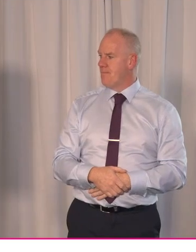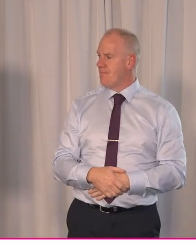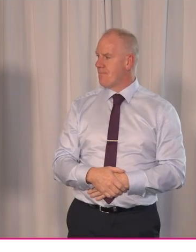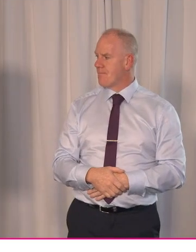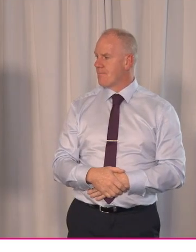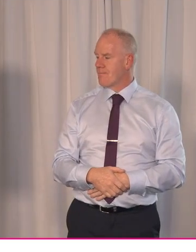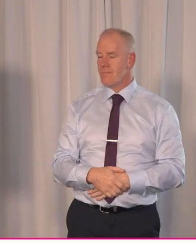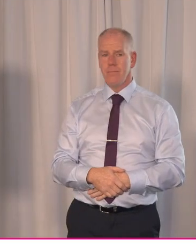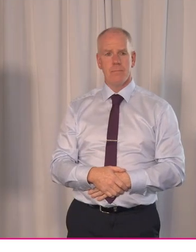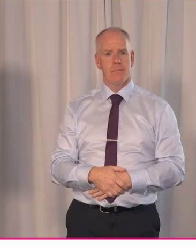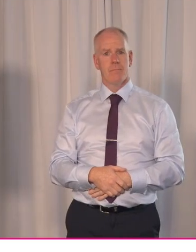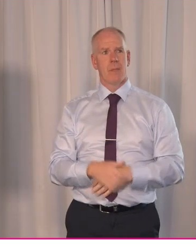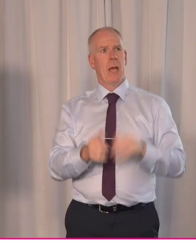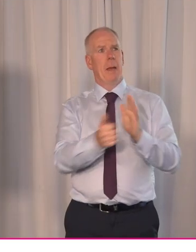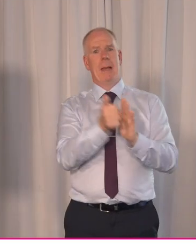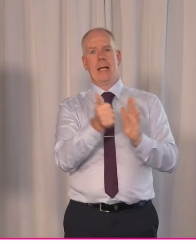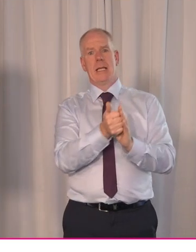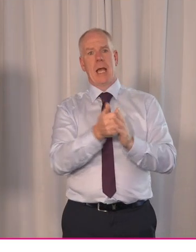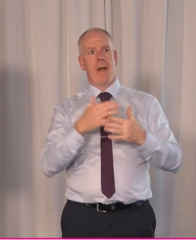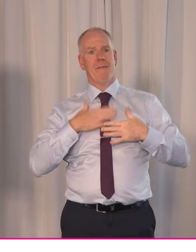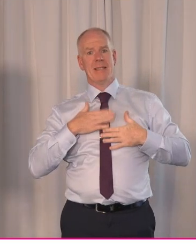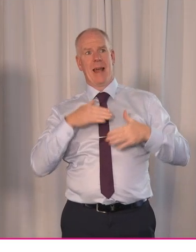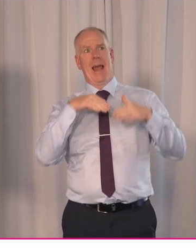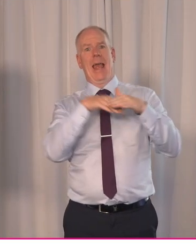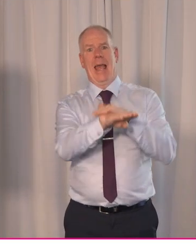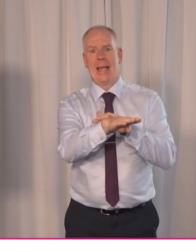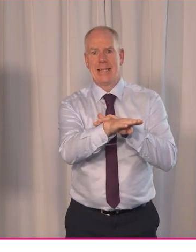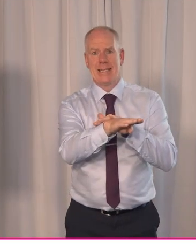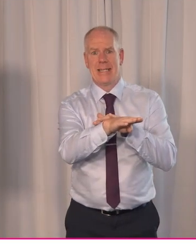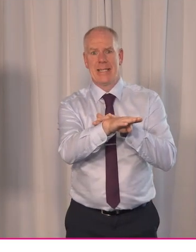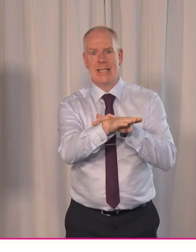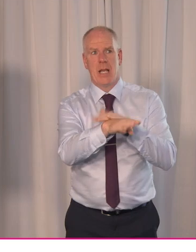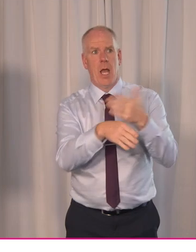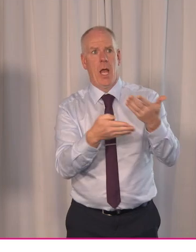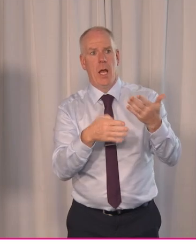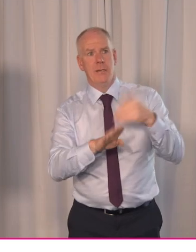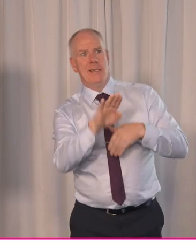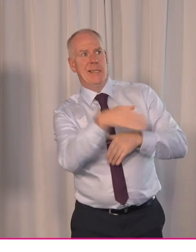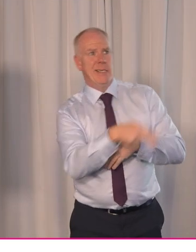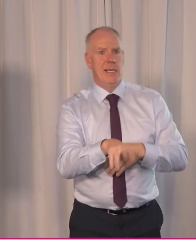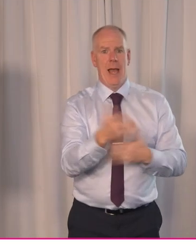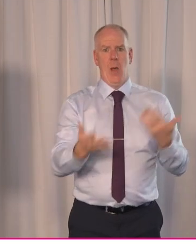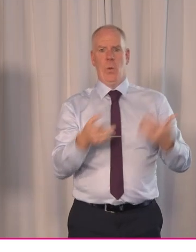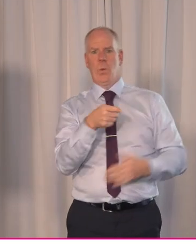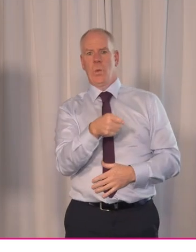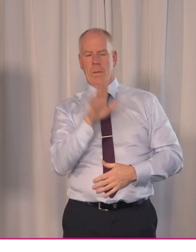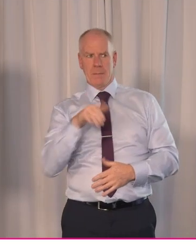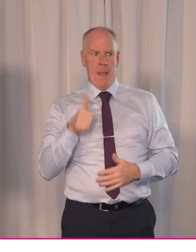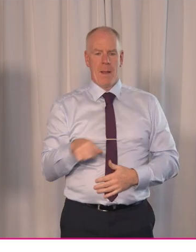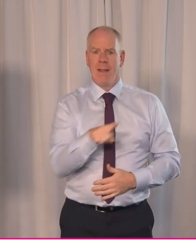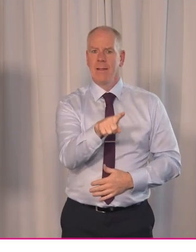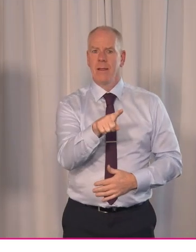physically accessible, so we need to be able to get in and we